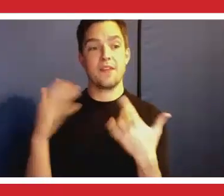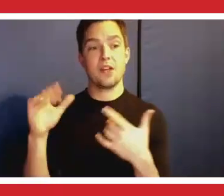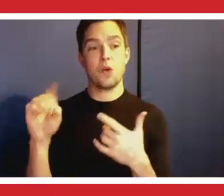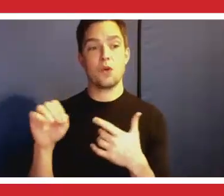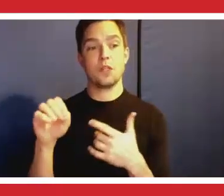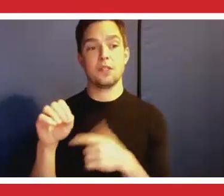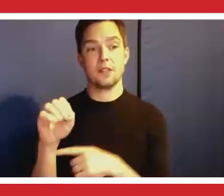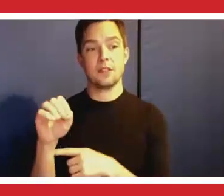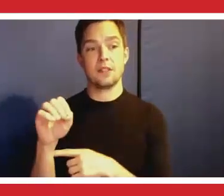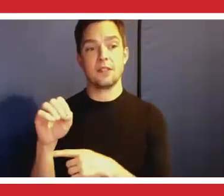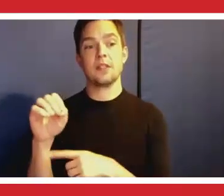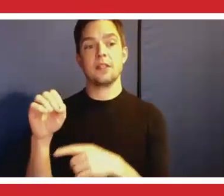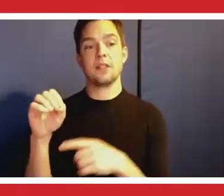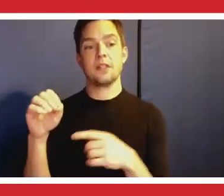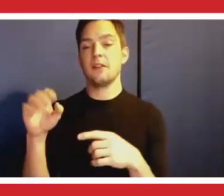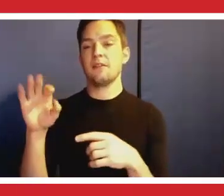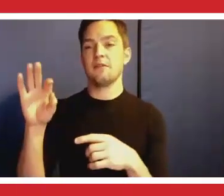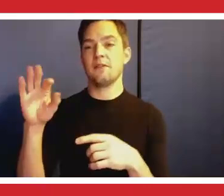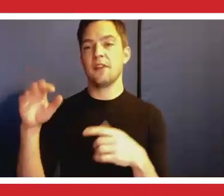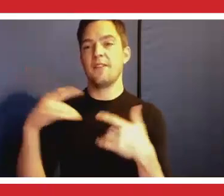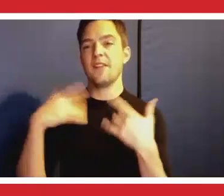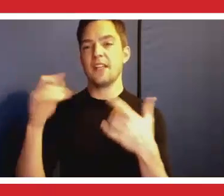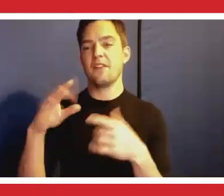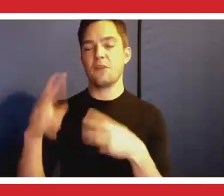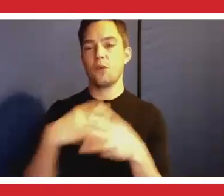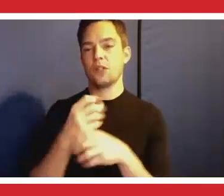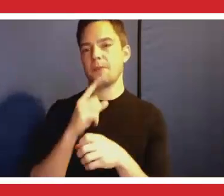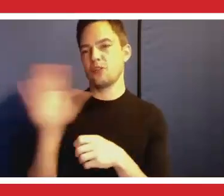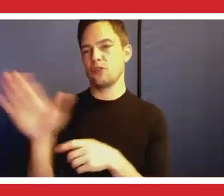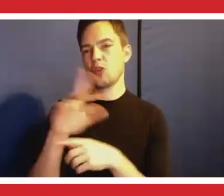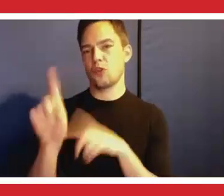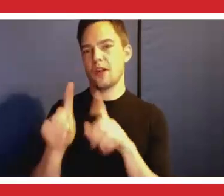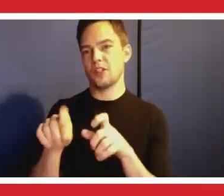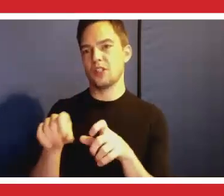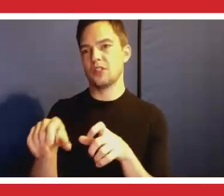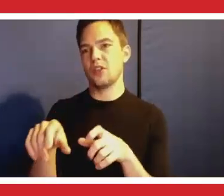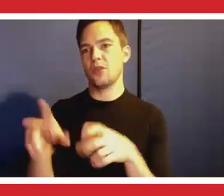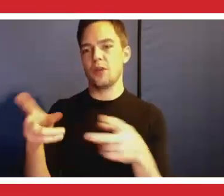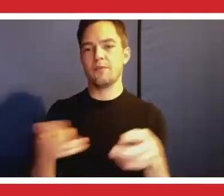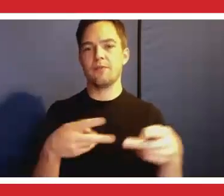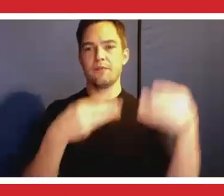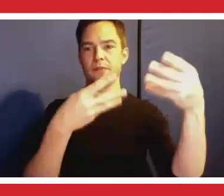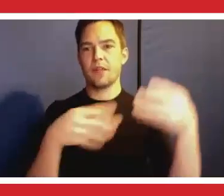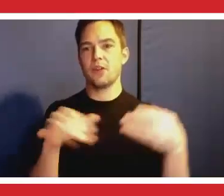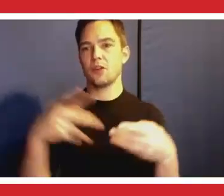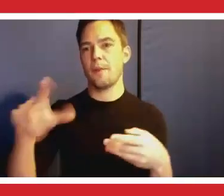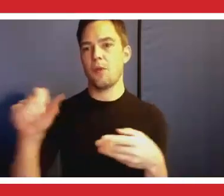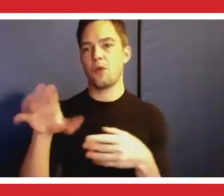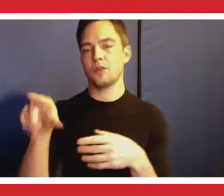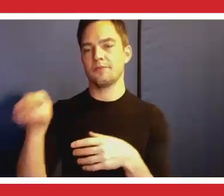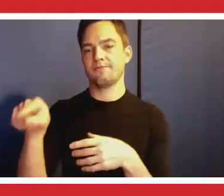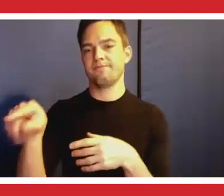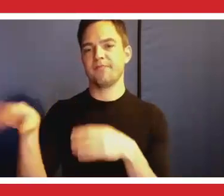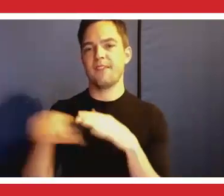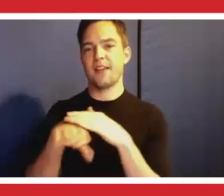of the World to make sure that we've got your questions in there and, of course, our polls. So I'd like to ask you,